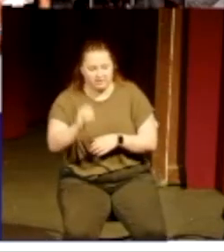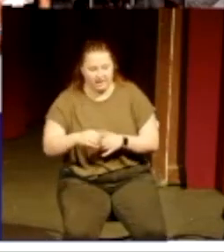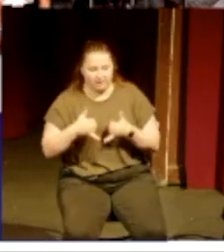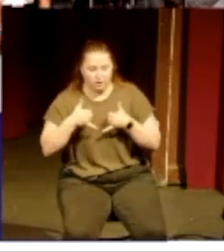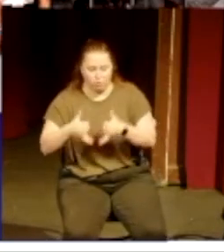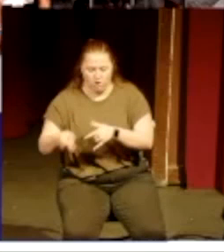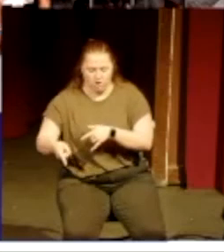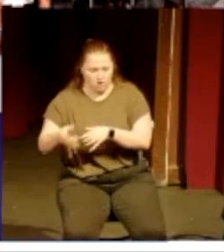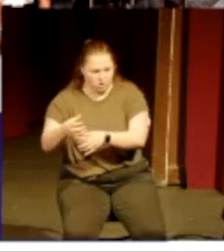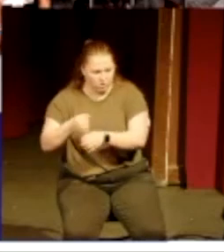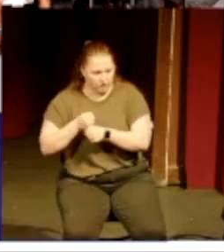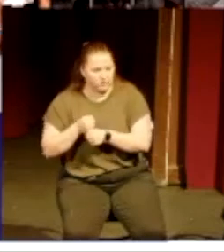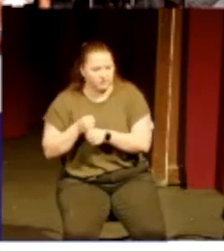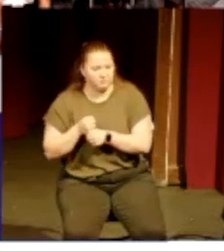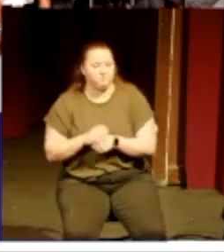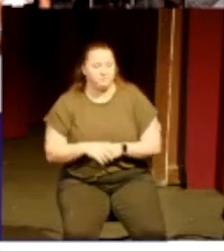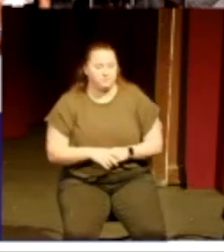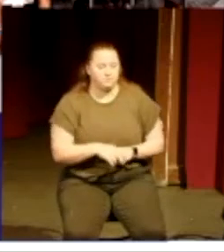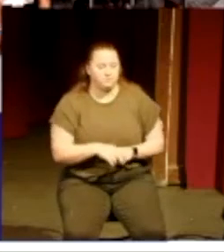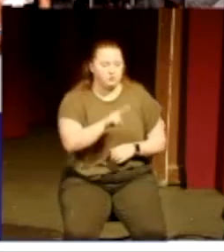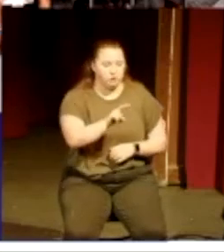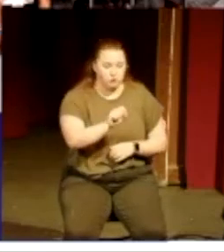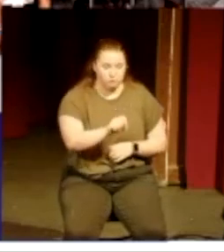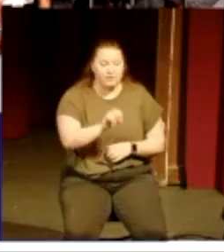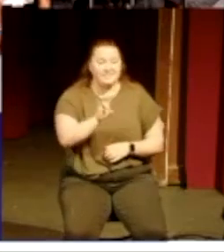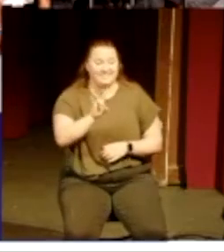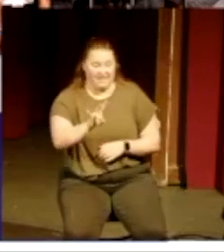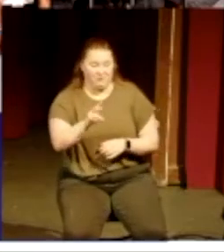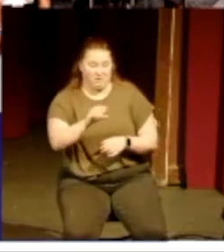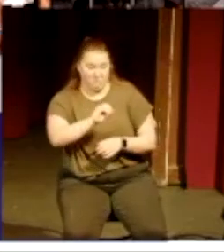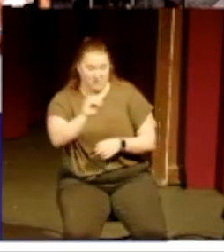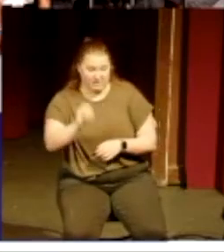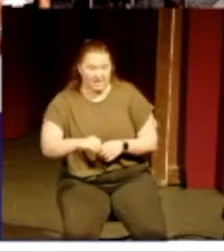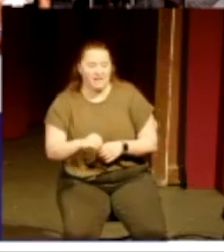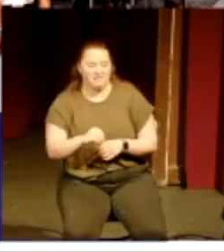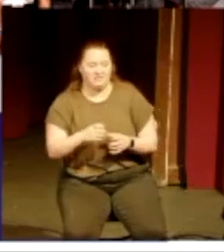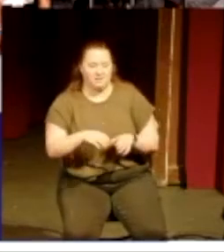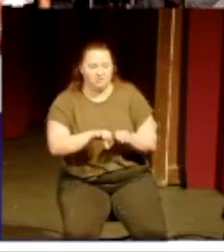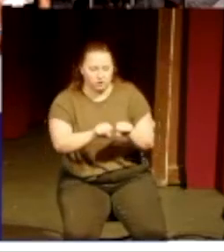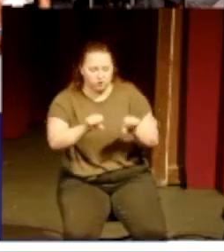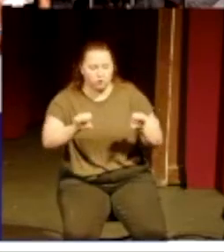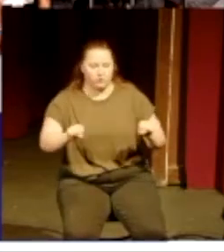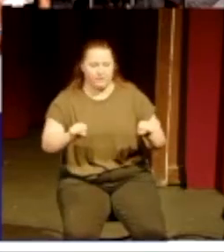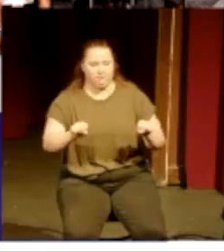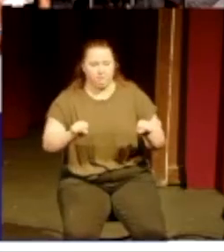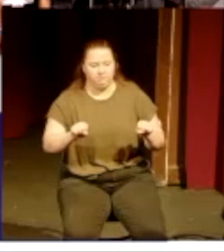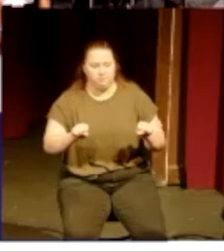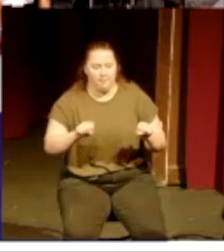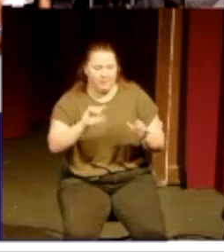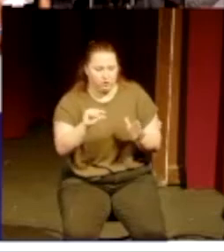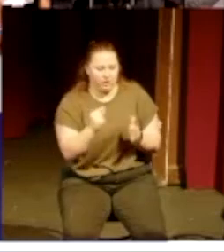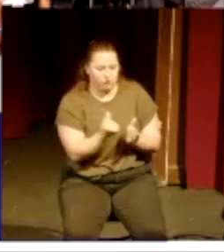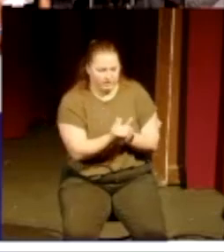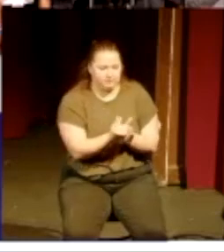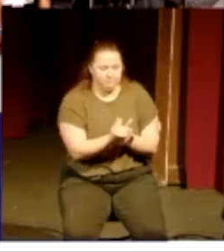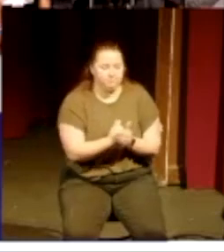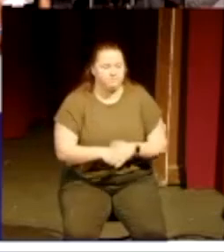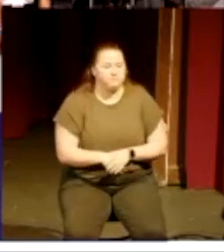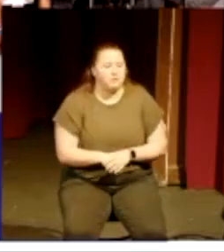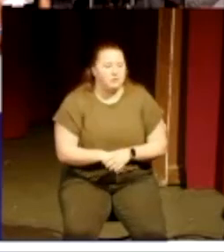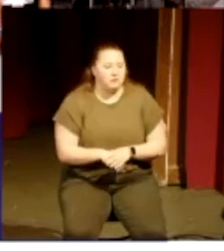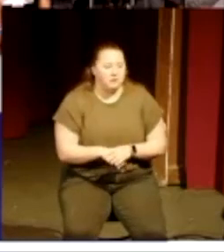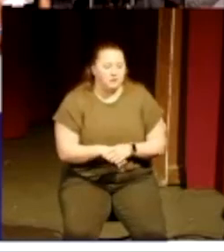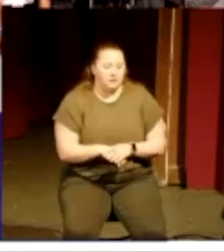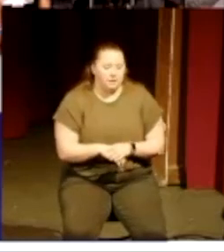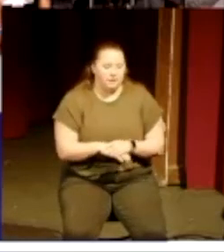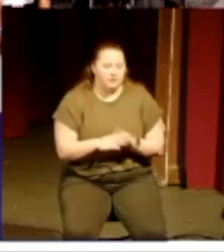one, 2.7% of our degree recipients. Really, really excited about that. And I think we can attribute it to all the hard work that